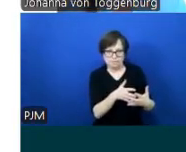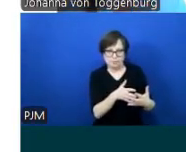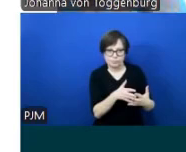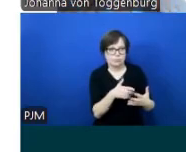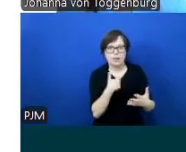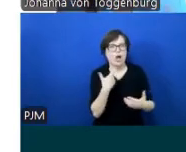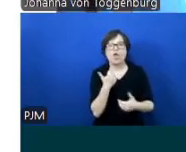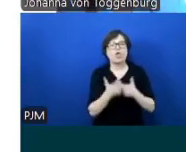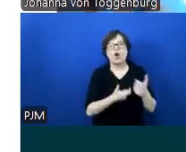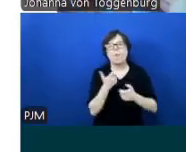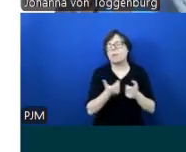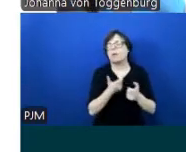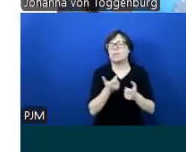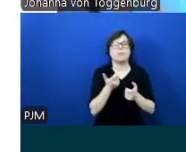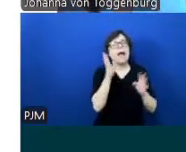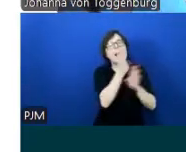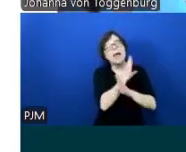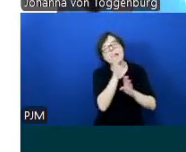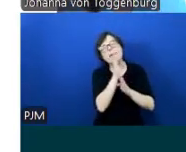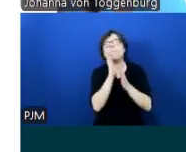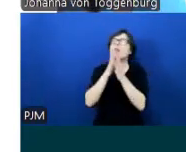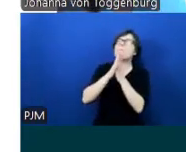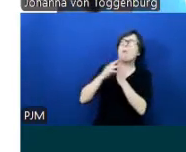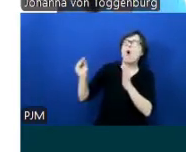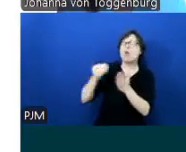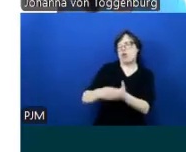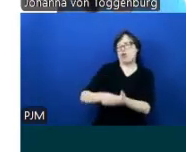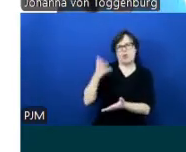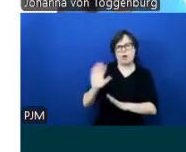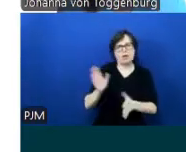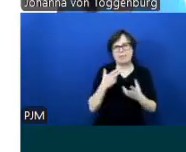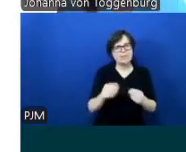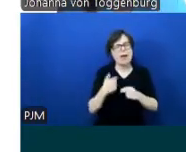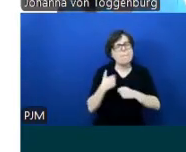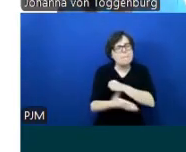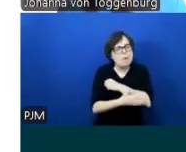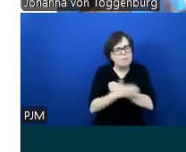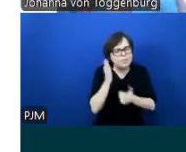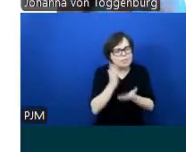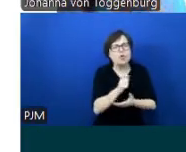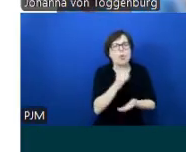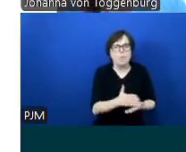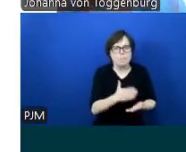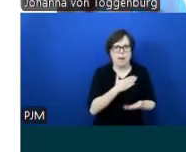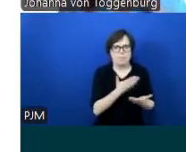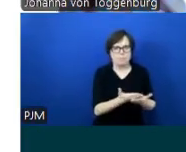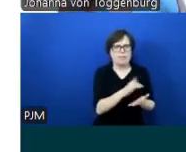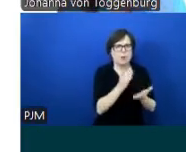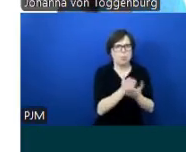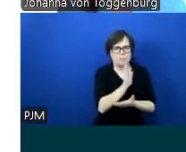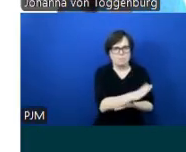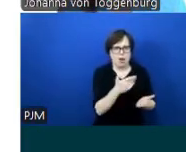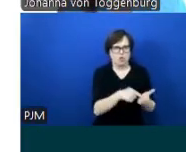use existing data, existing models, and basically all kind of urban